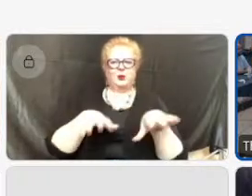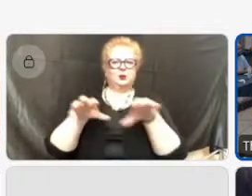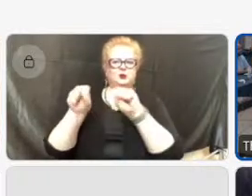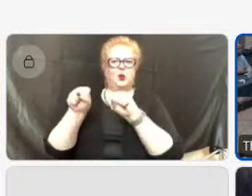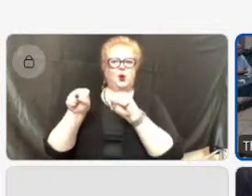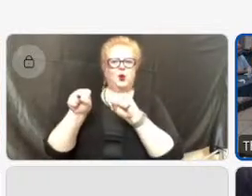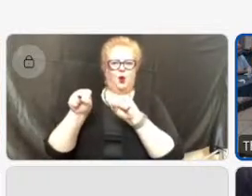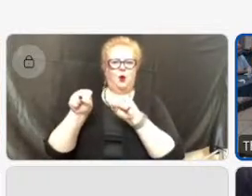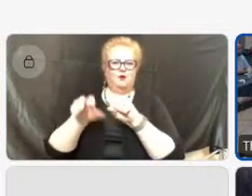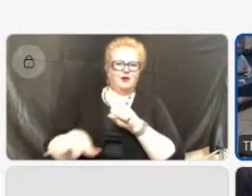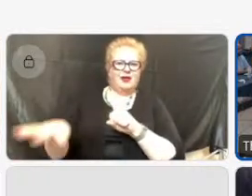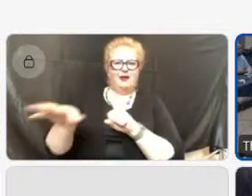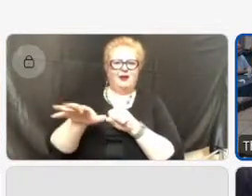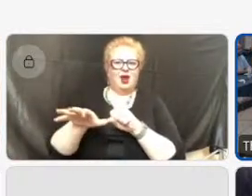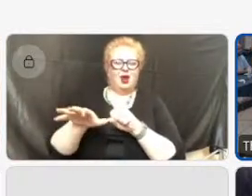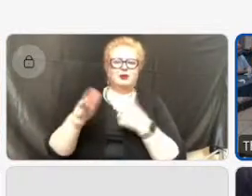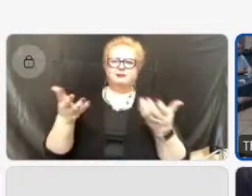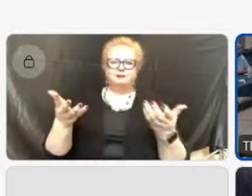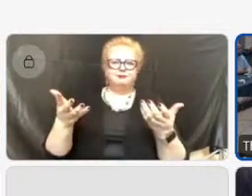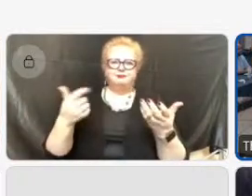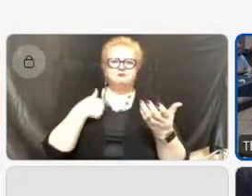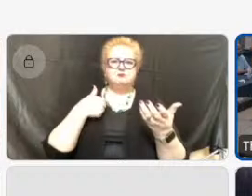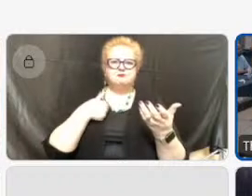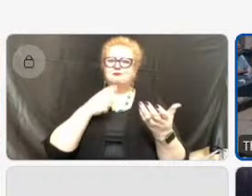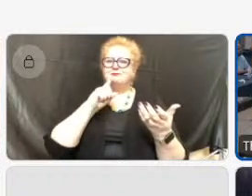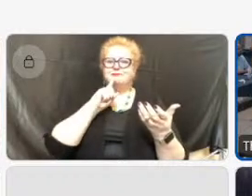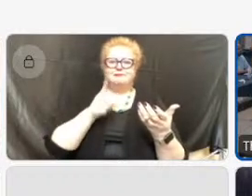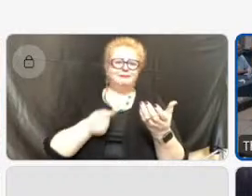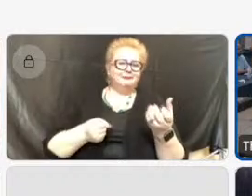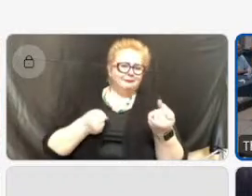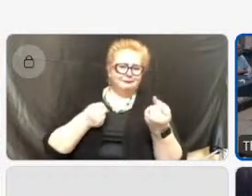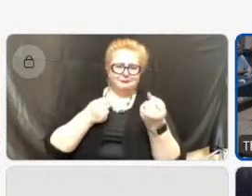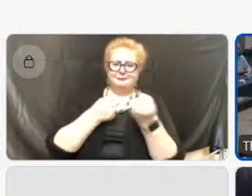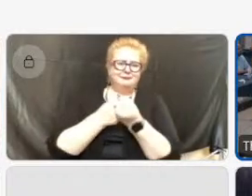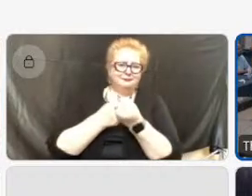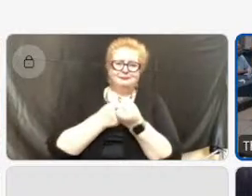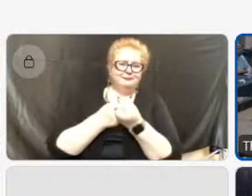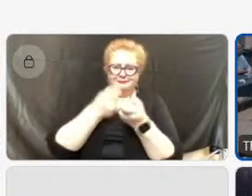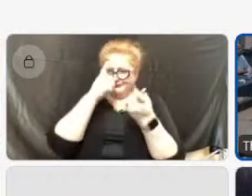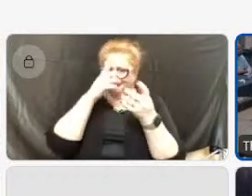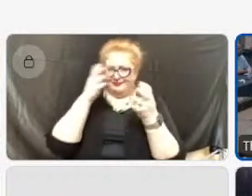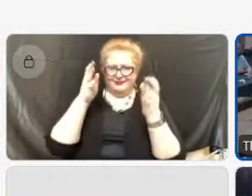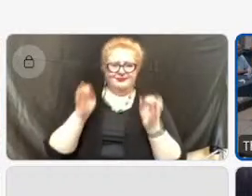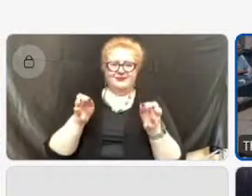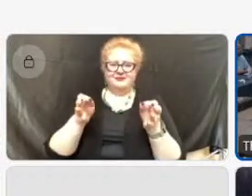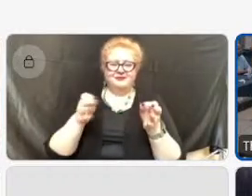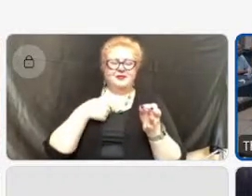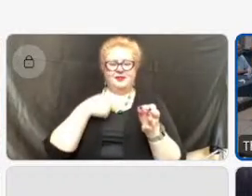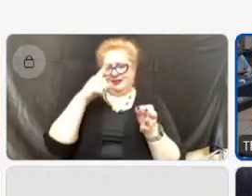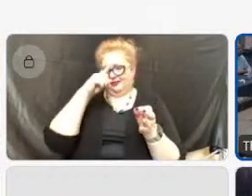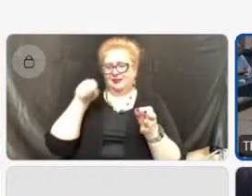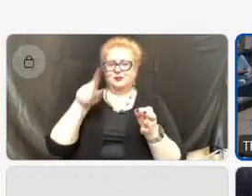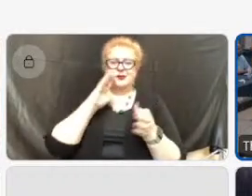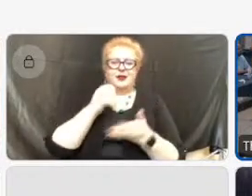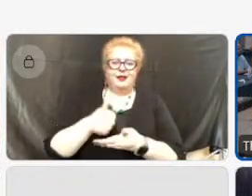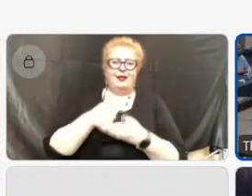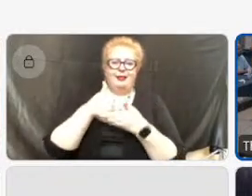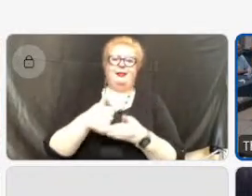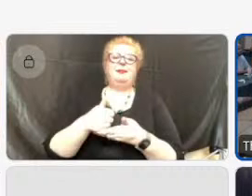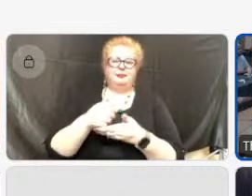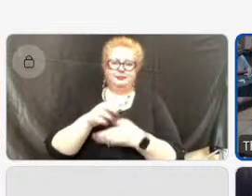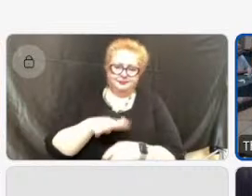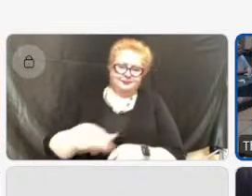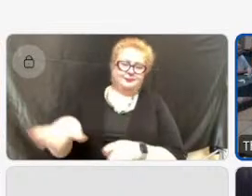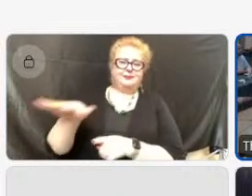So I'm definitely in support of it. I think it will help the area. I think the taxes from it